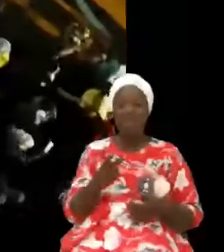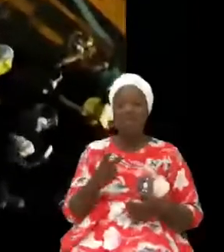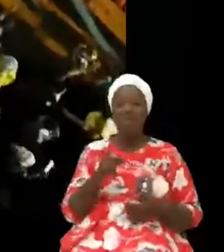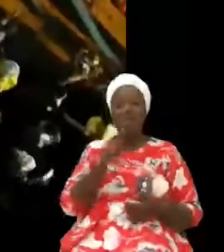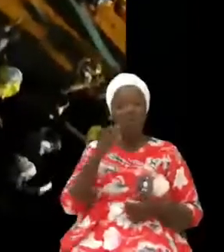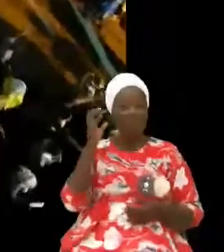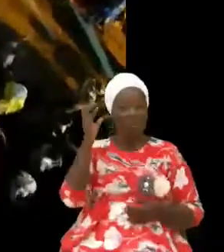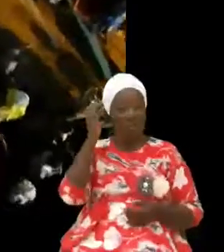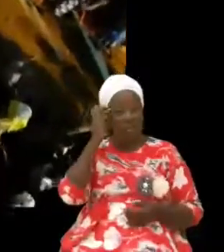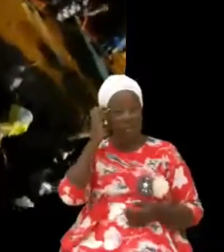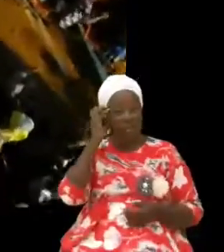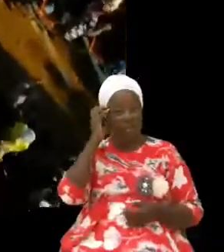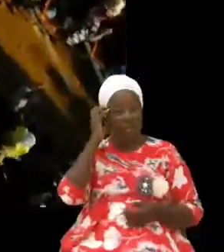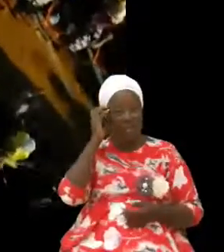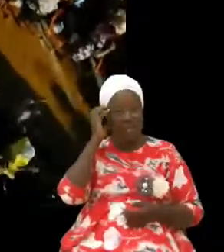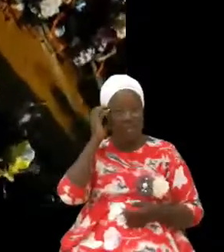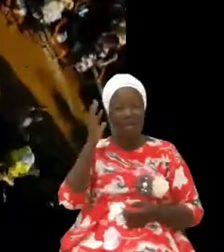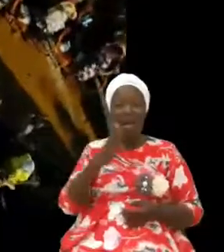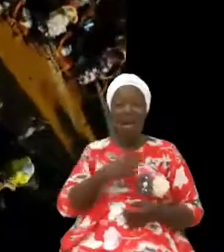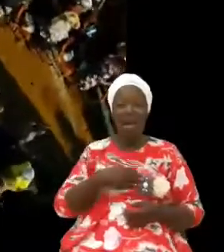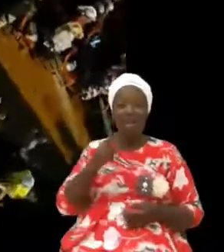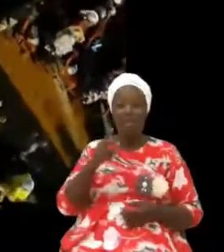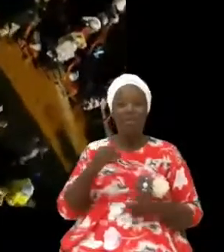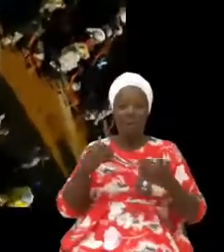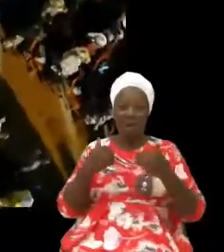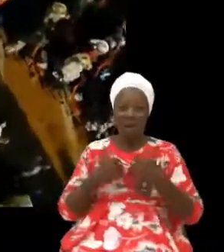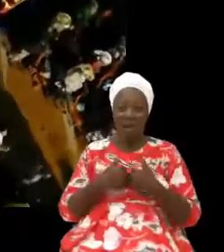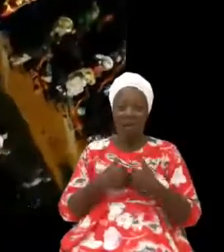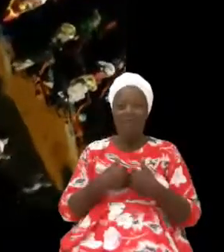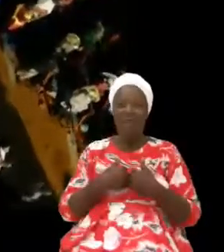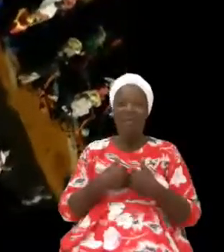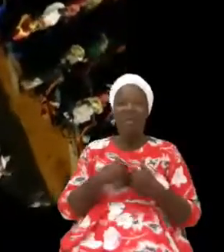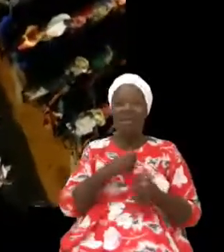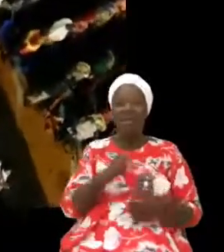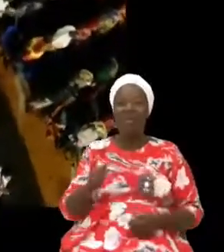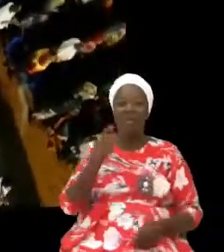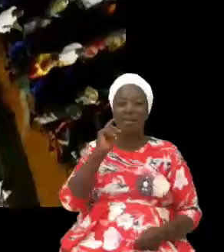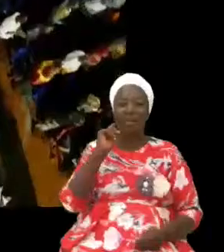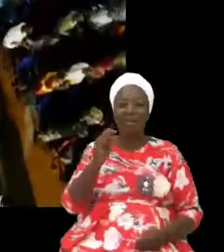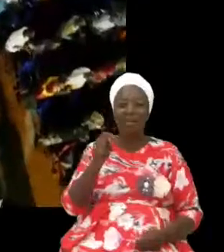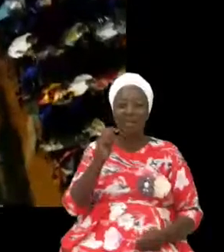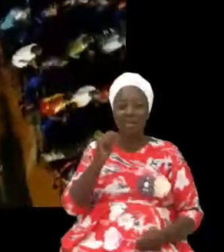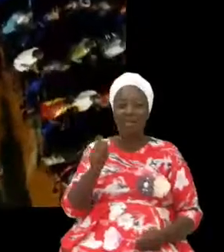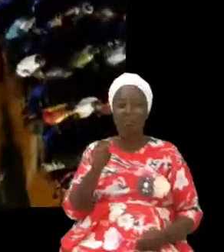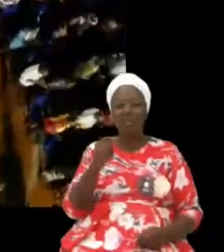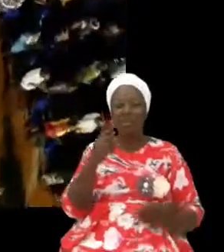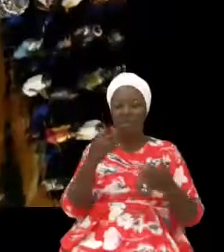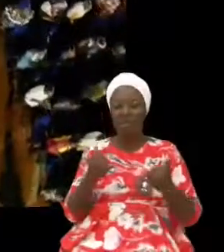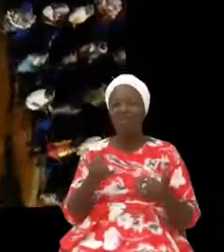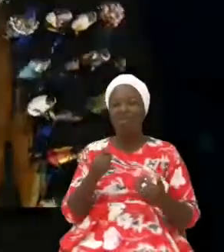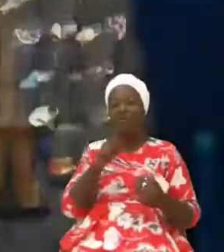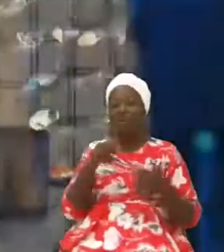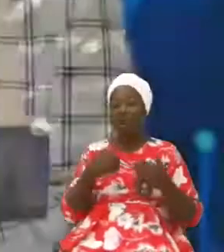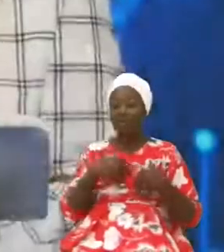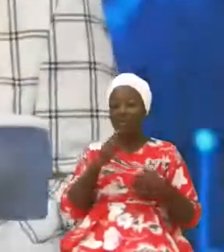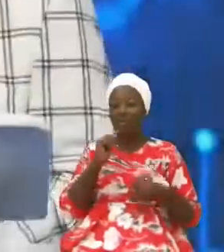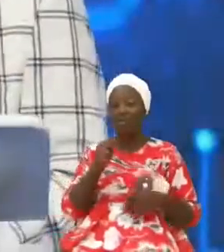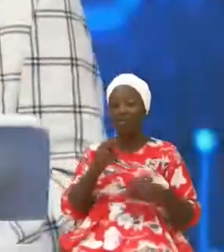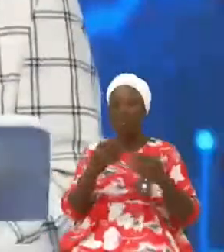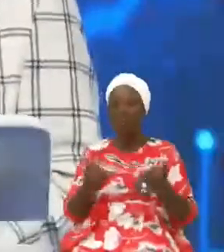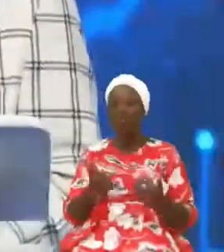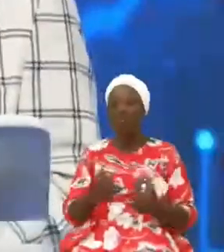Check up yourself. You'll see, you'll hear, and you'll have a